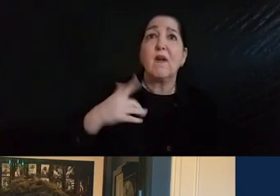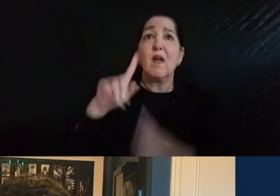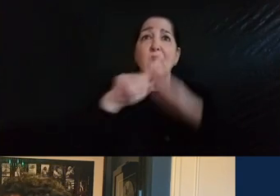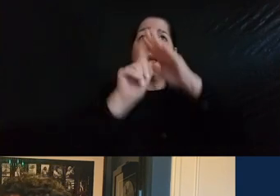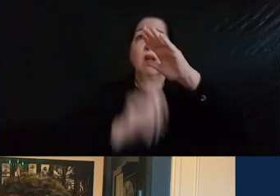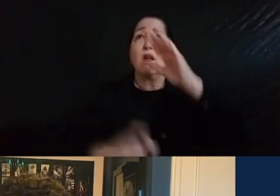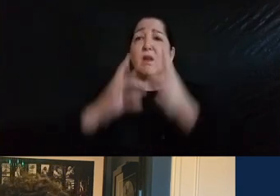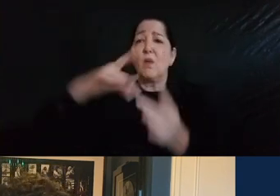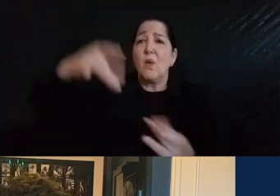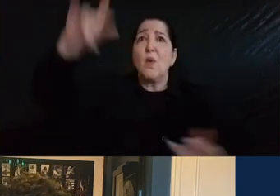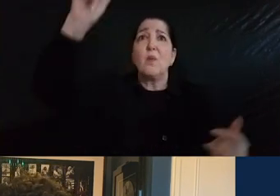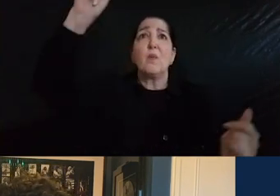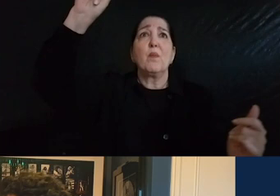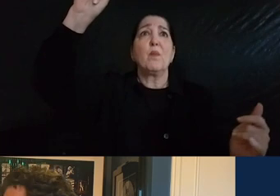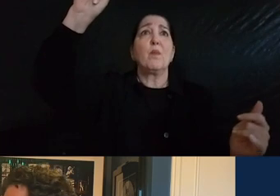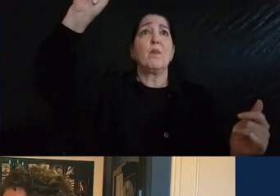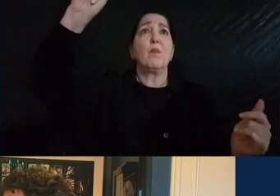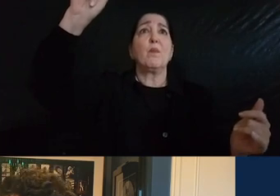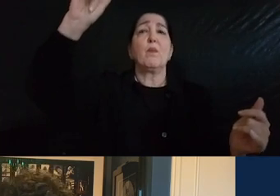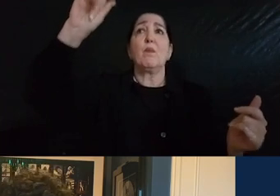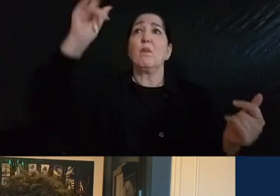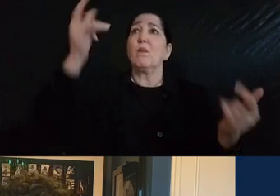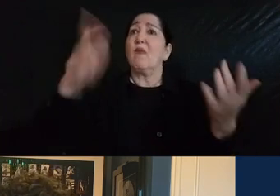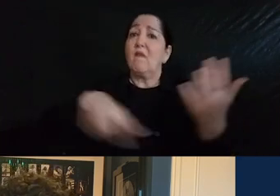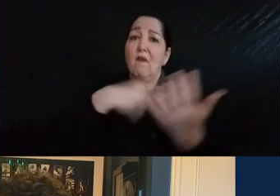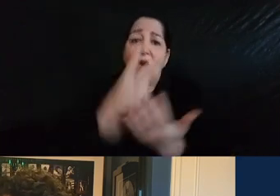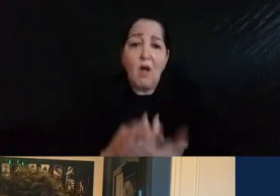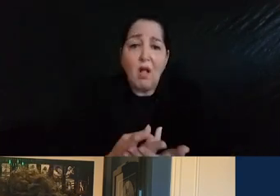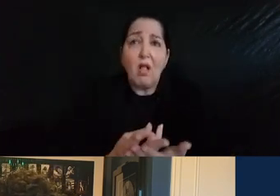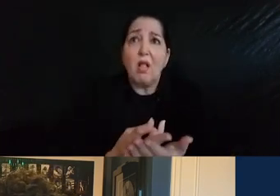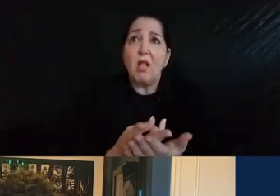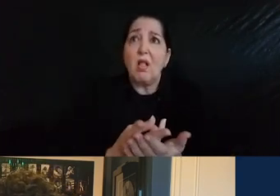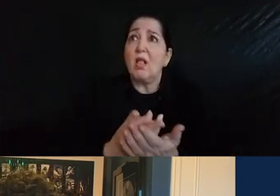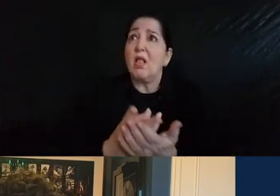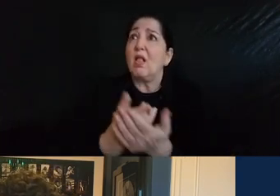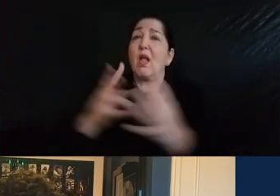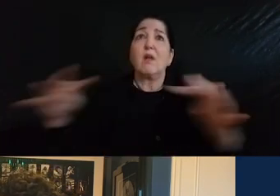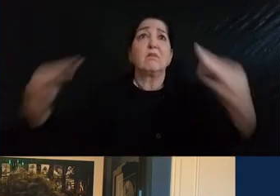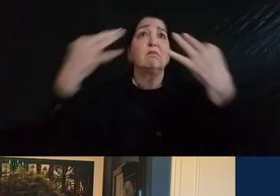Like you could fall and no one would hear?